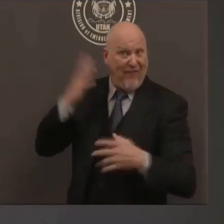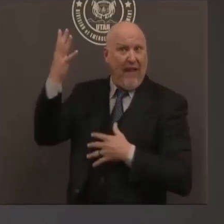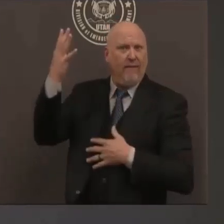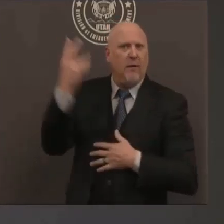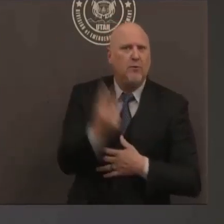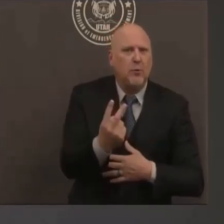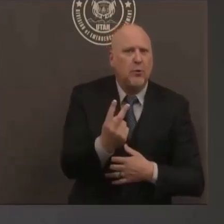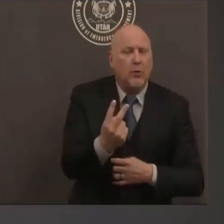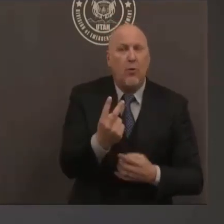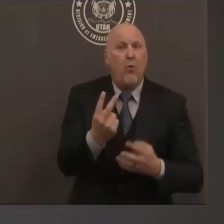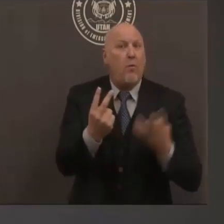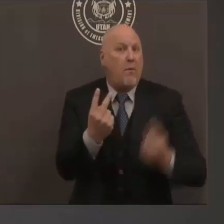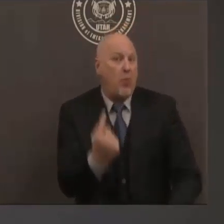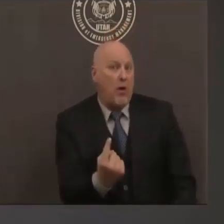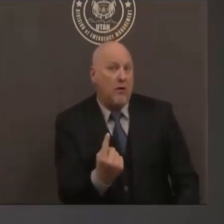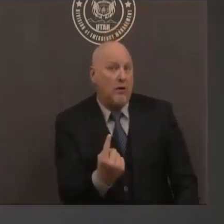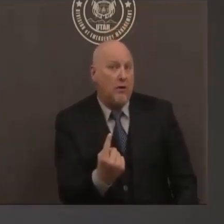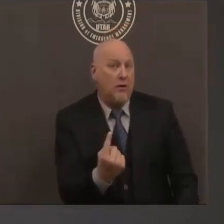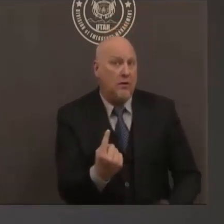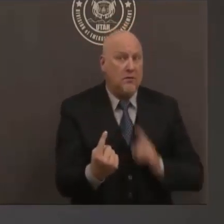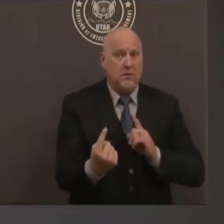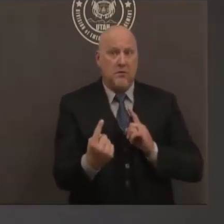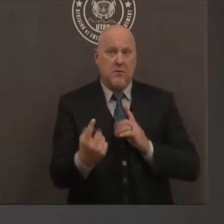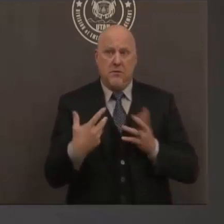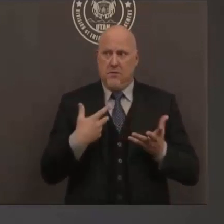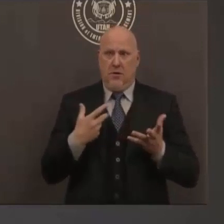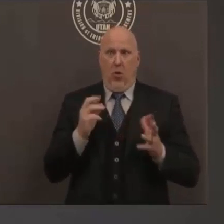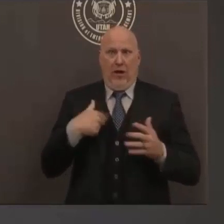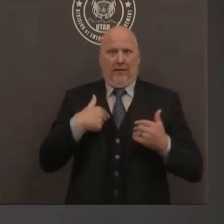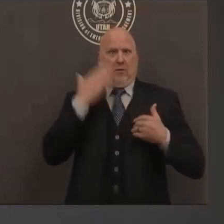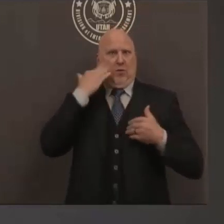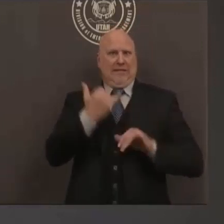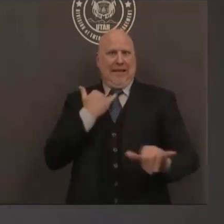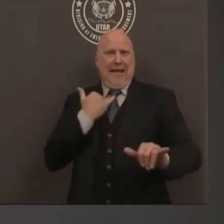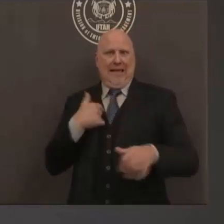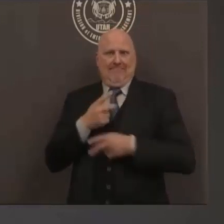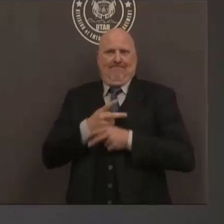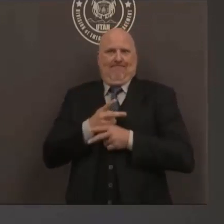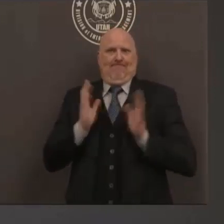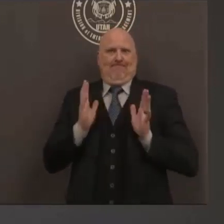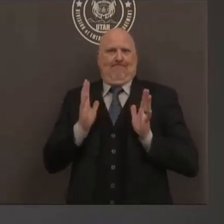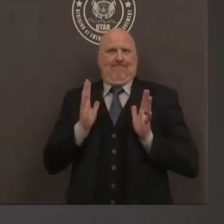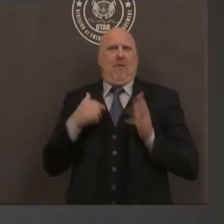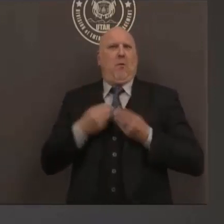1, which means the numbers will start eventually shrinking that have the coronavirus.